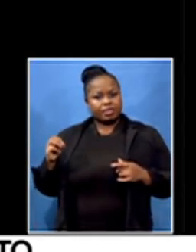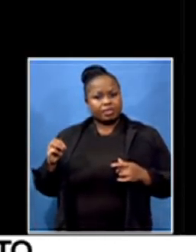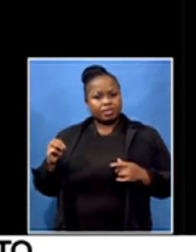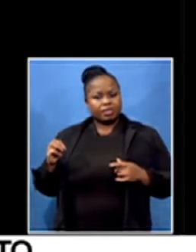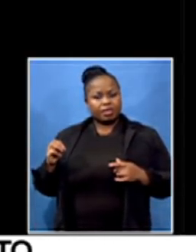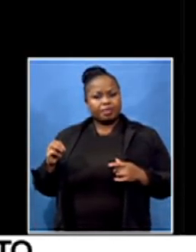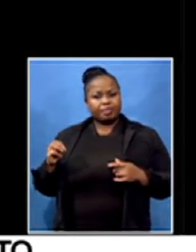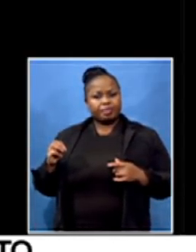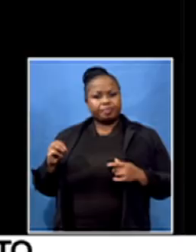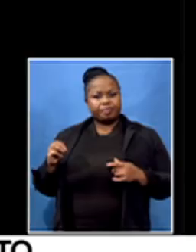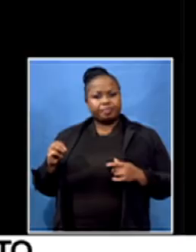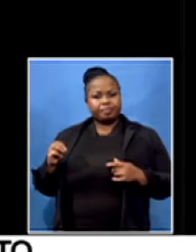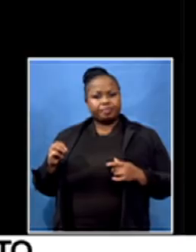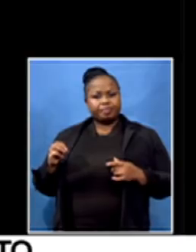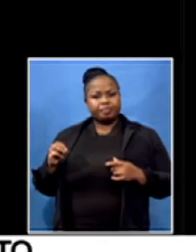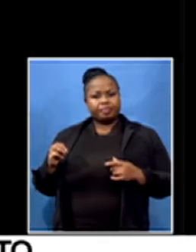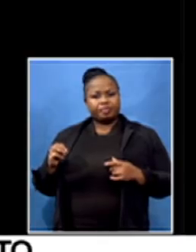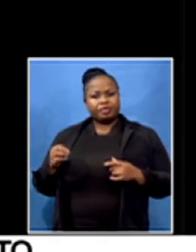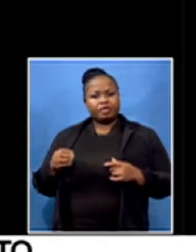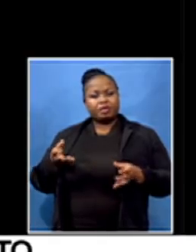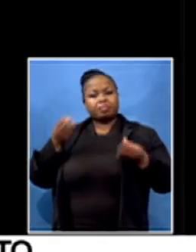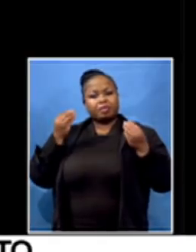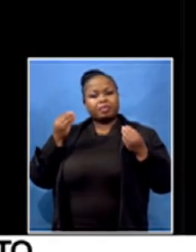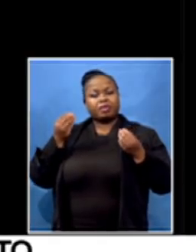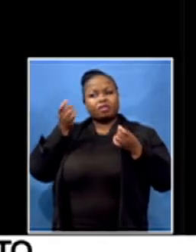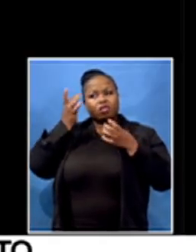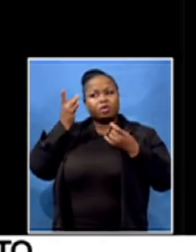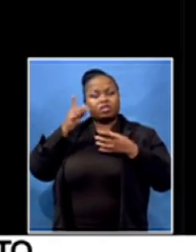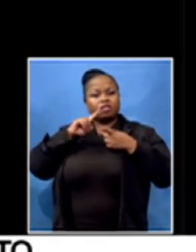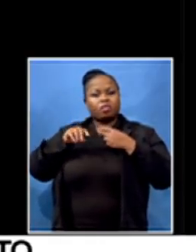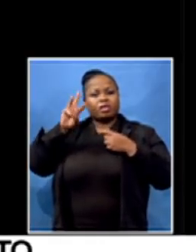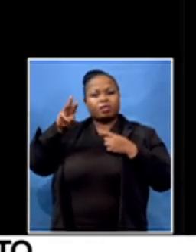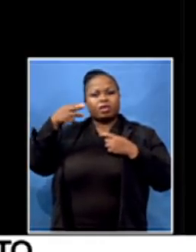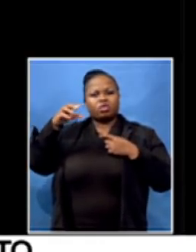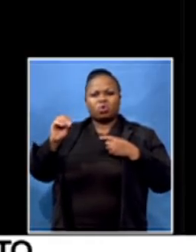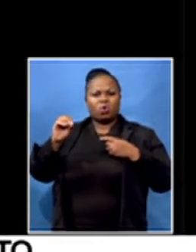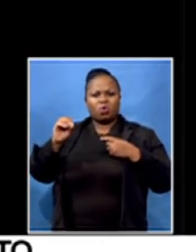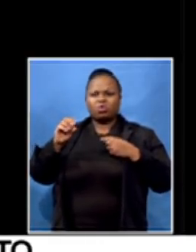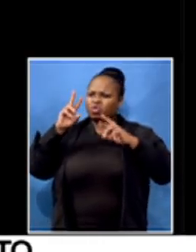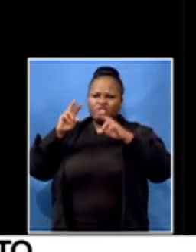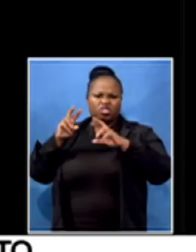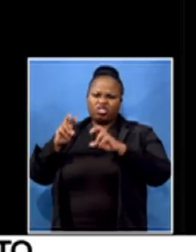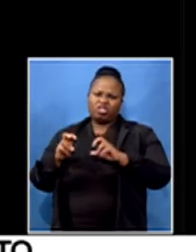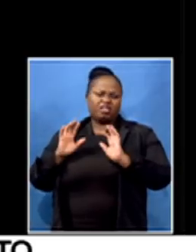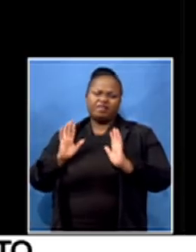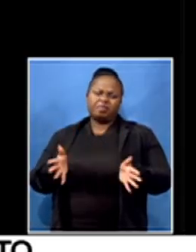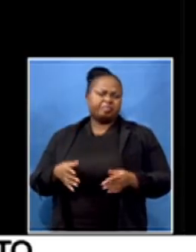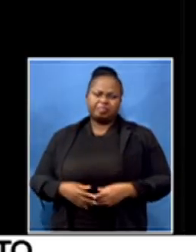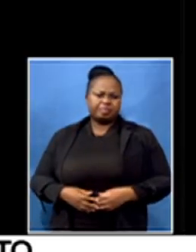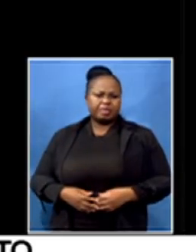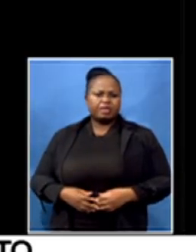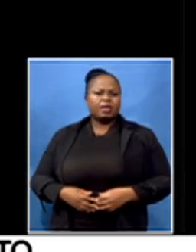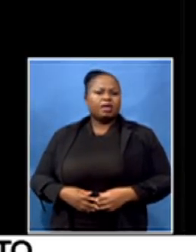read the information from the WHO. It's just a statement. It's not really research. It's just a statement